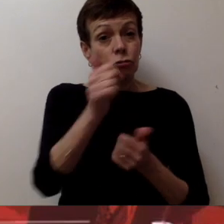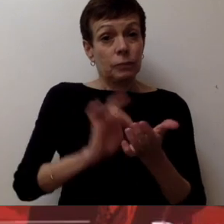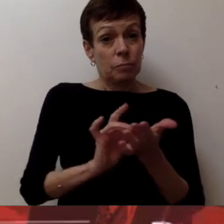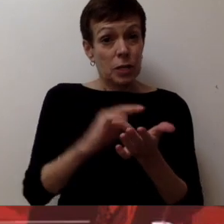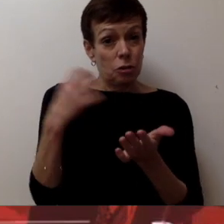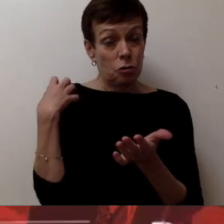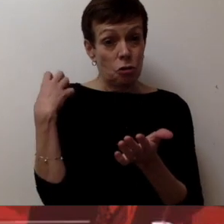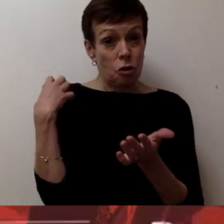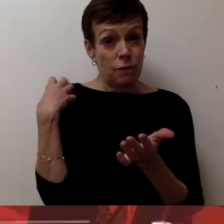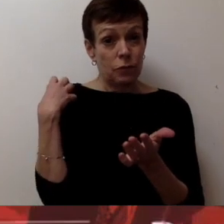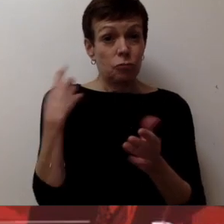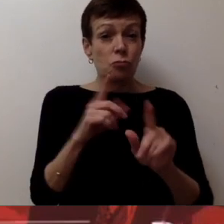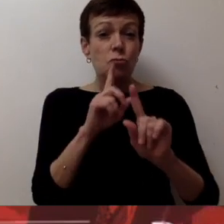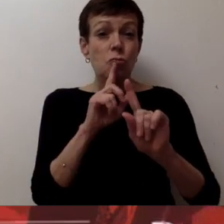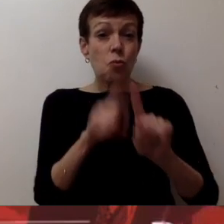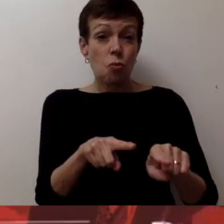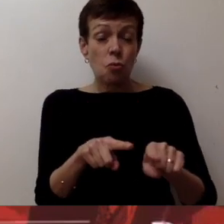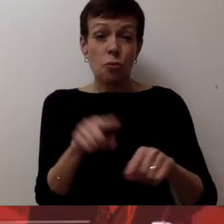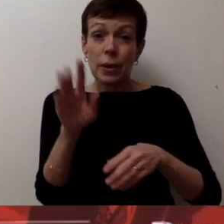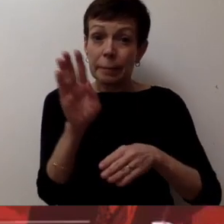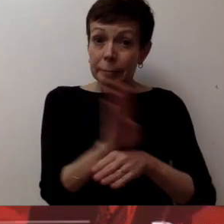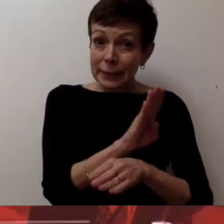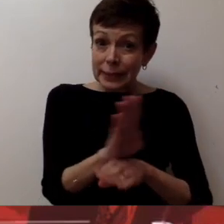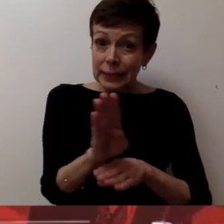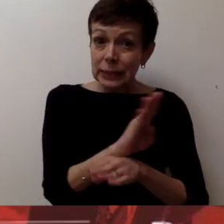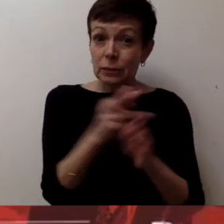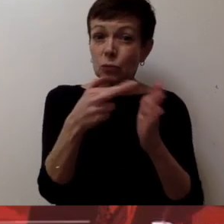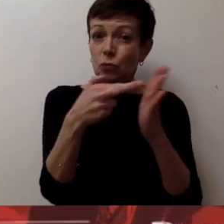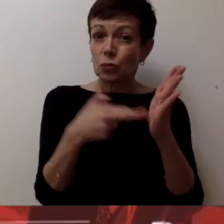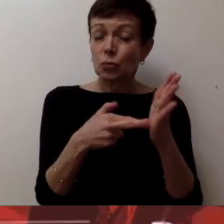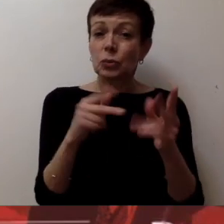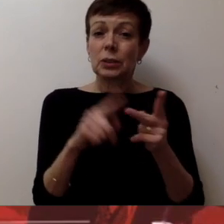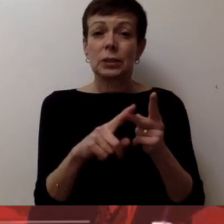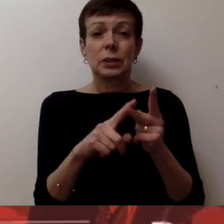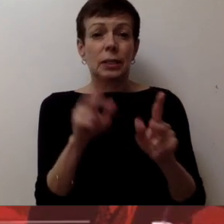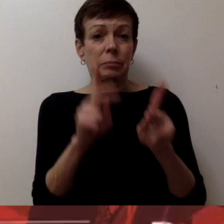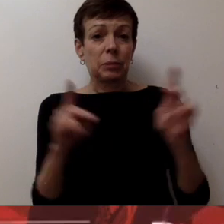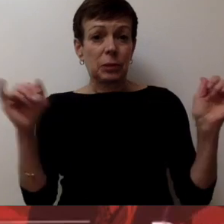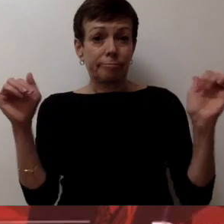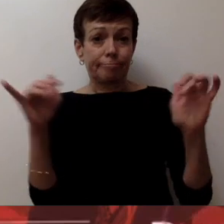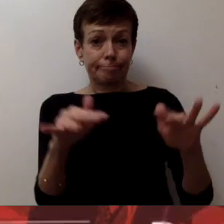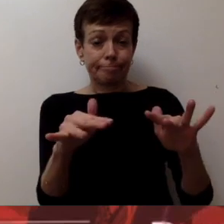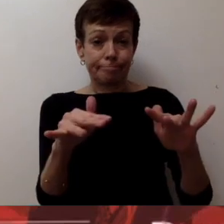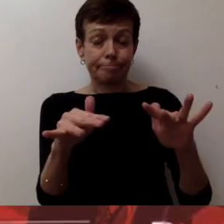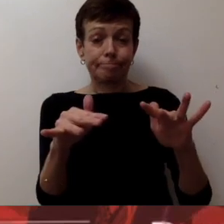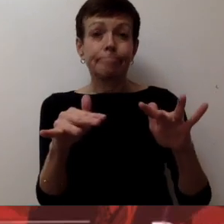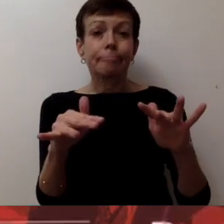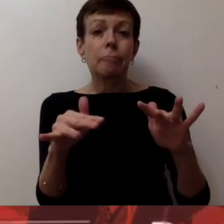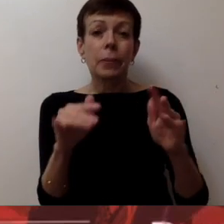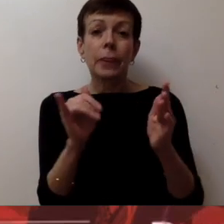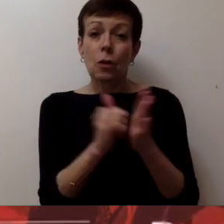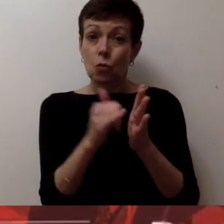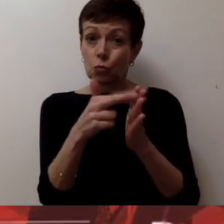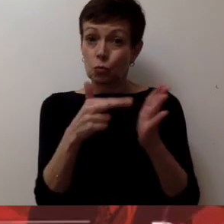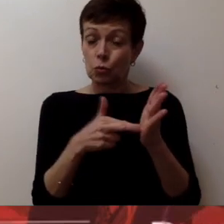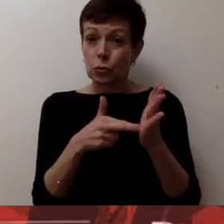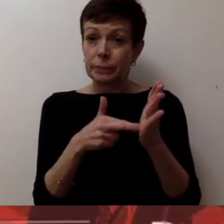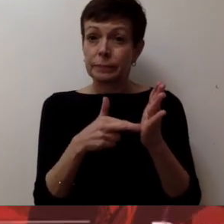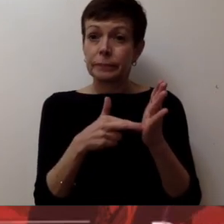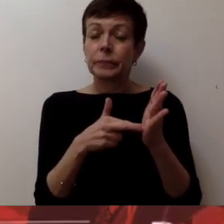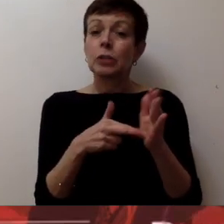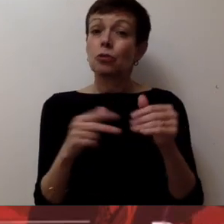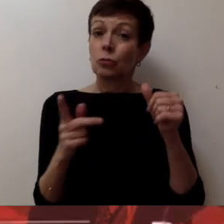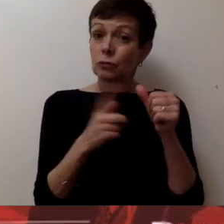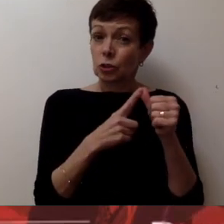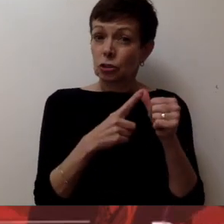Medical Officer of Health for businesses and gatherings, the primary, the first point of